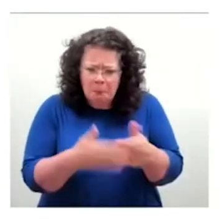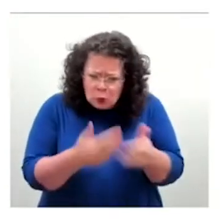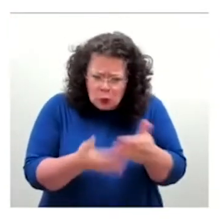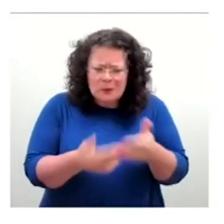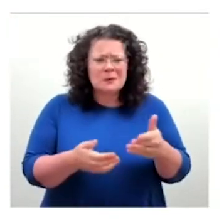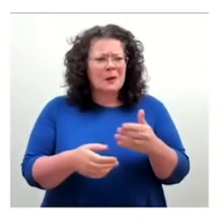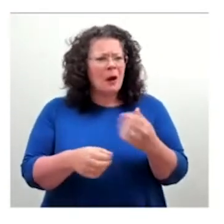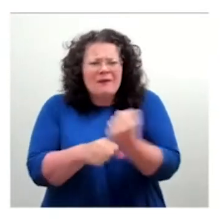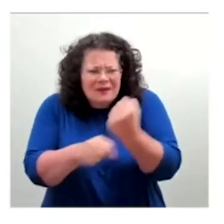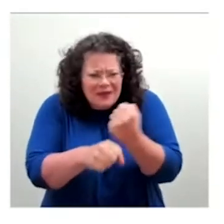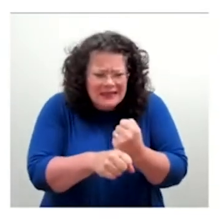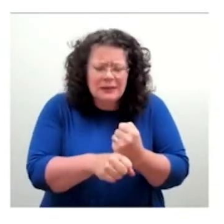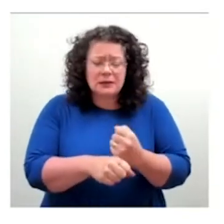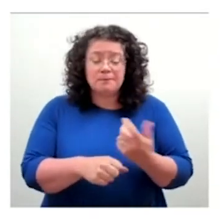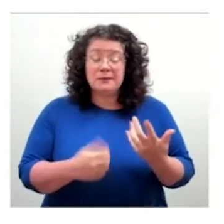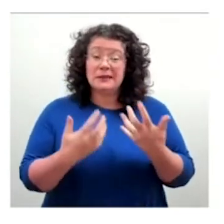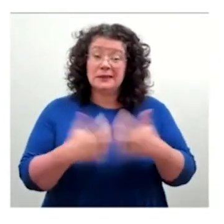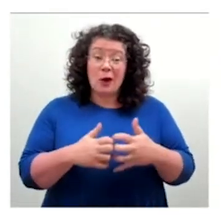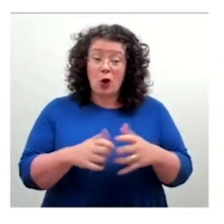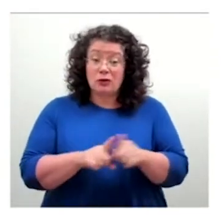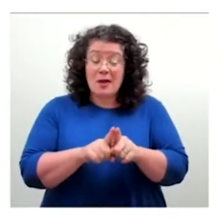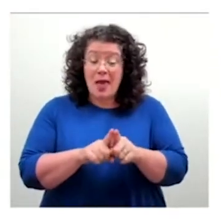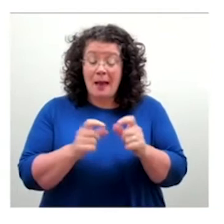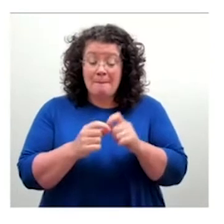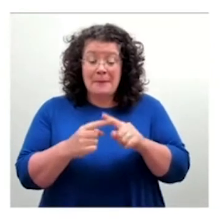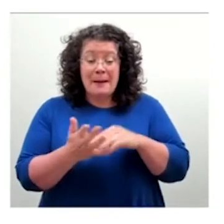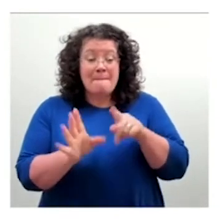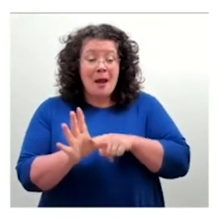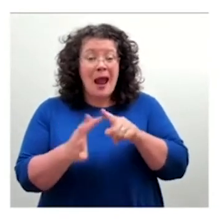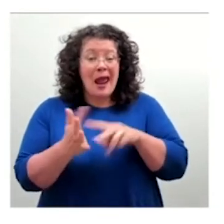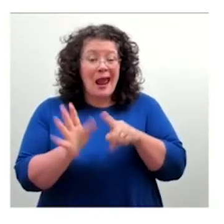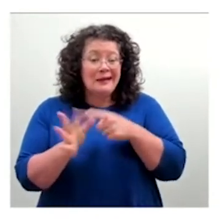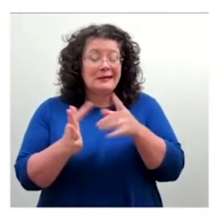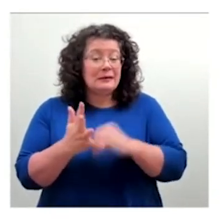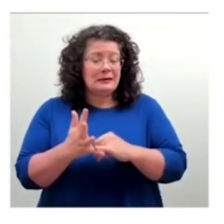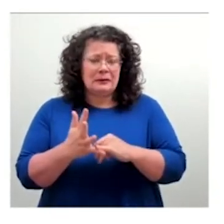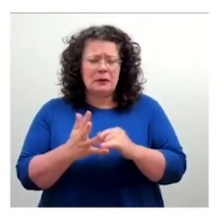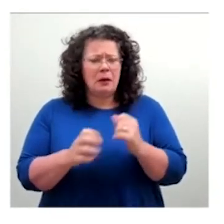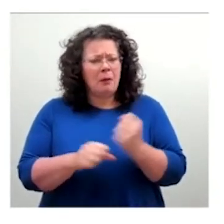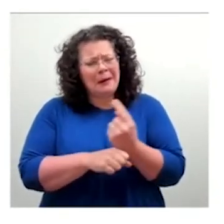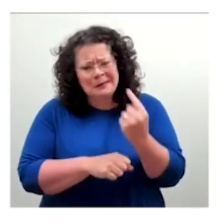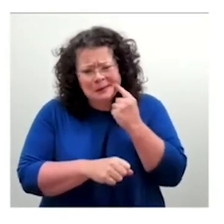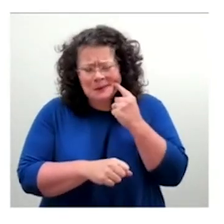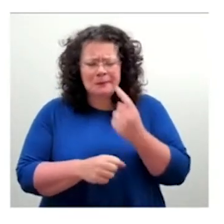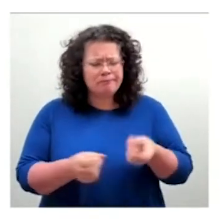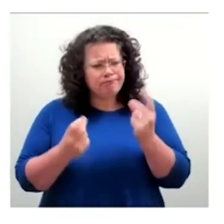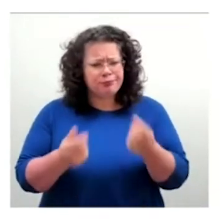Eyes get their issue resolved more quickly than you would do on the phone, on chat, or any other